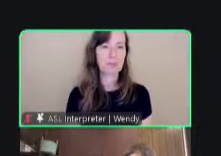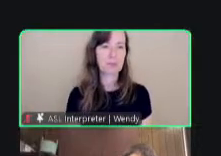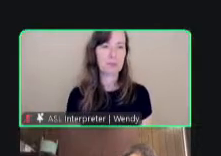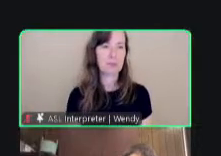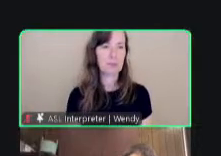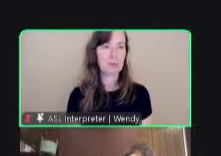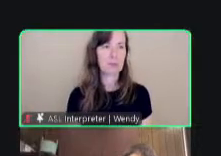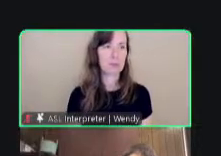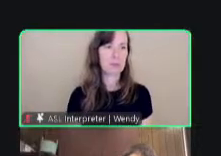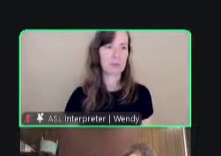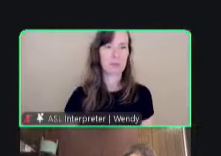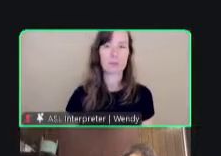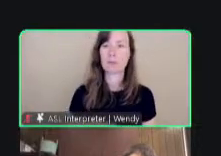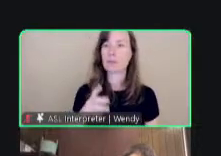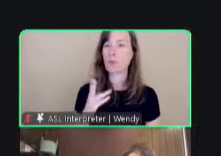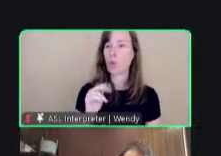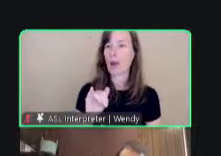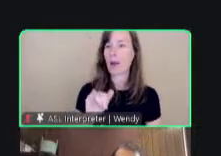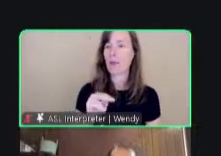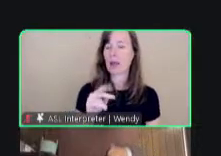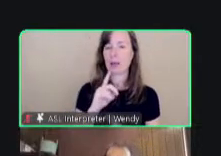Okay, so the next slide.